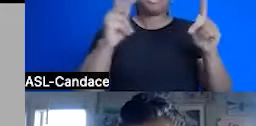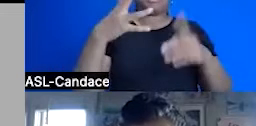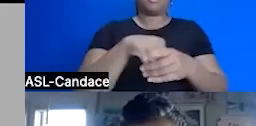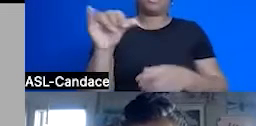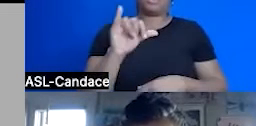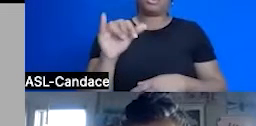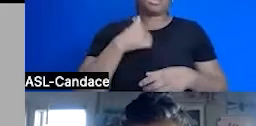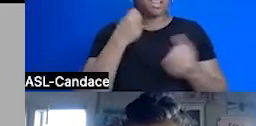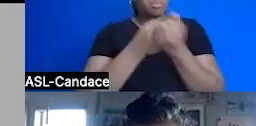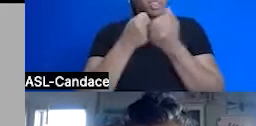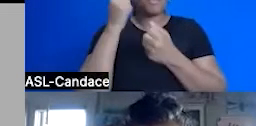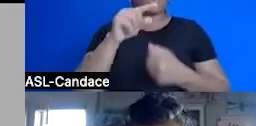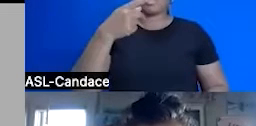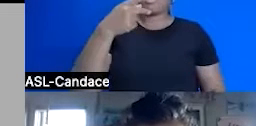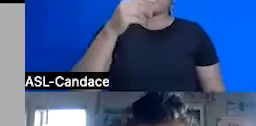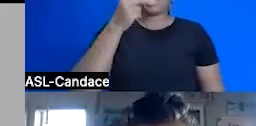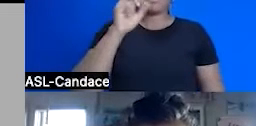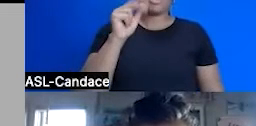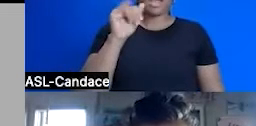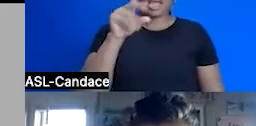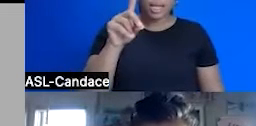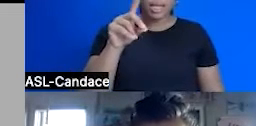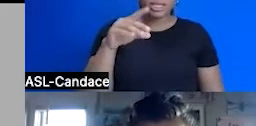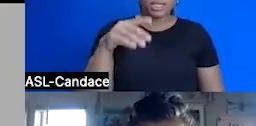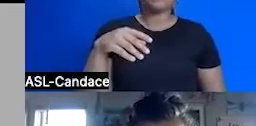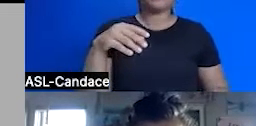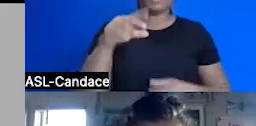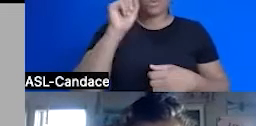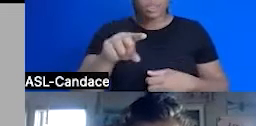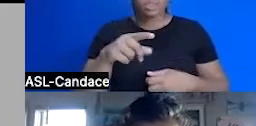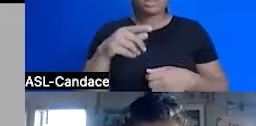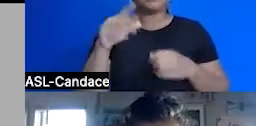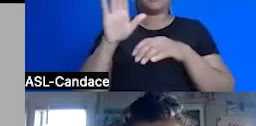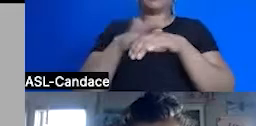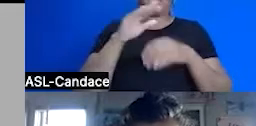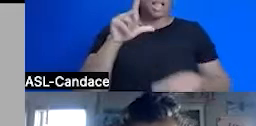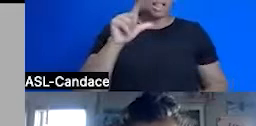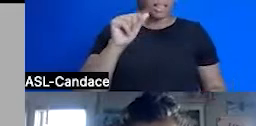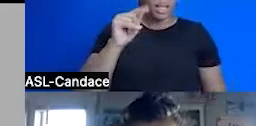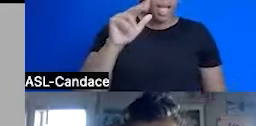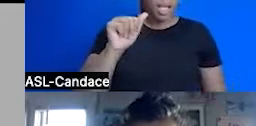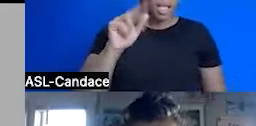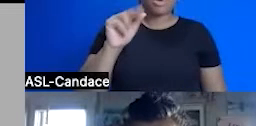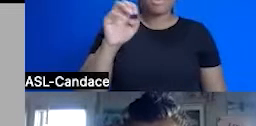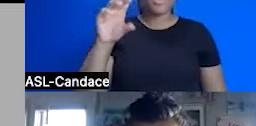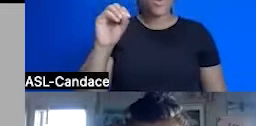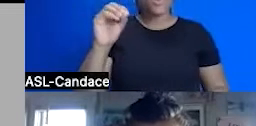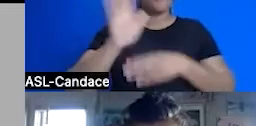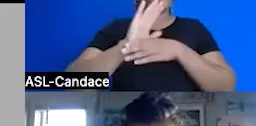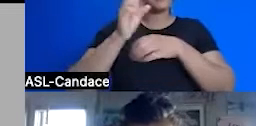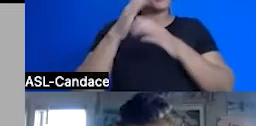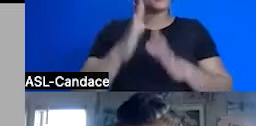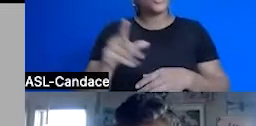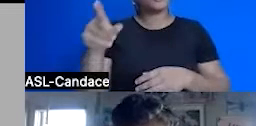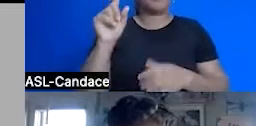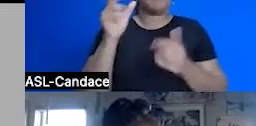huge advocate for the power and positionality question. I also want to give a quick shout out to Lagaya Romero, filmmaker, who might have